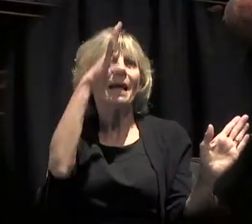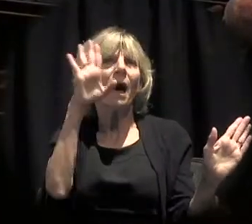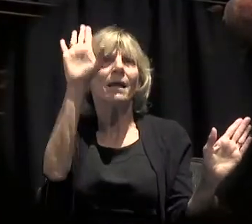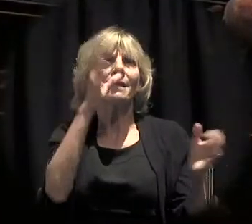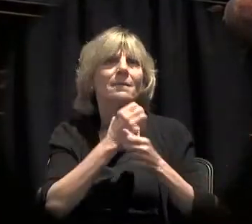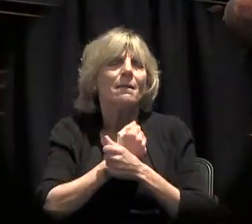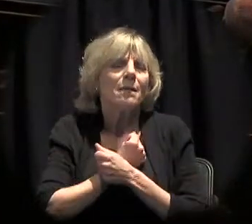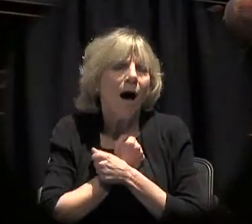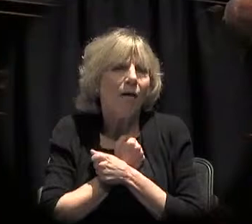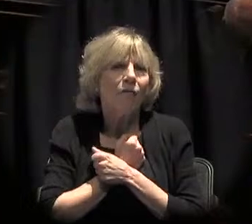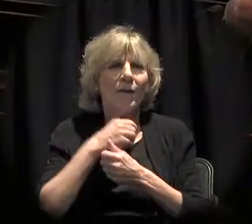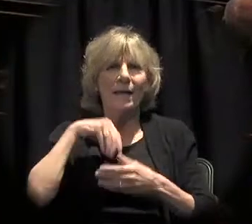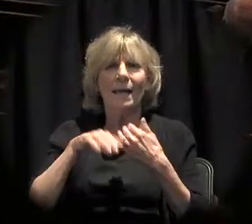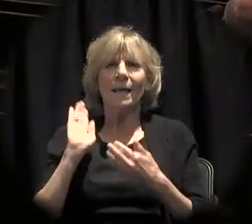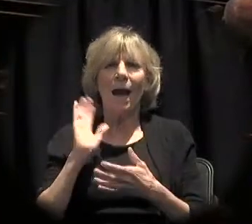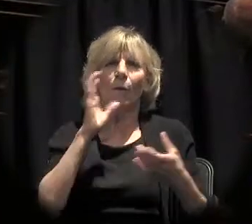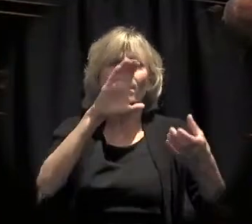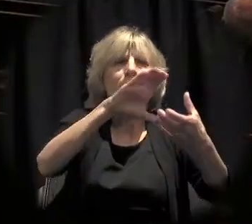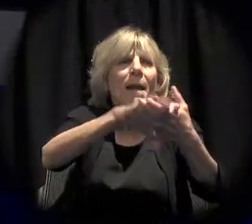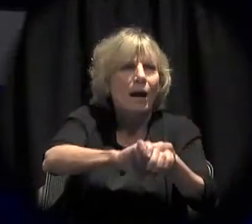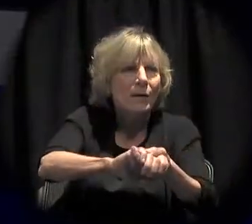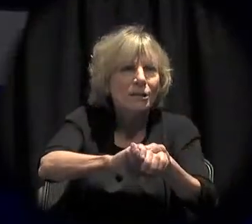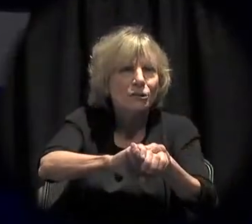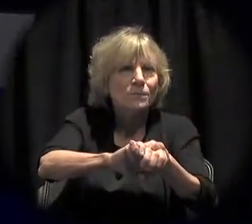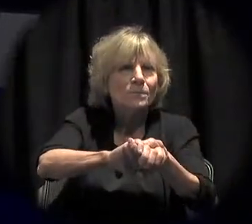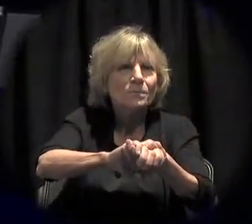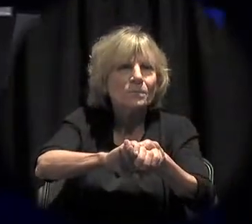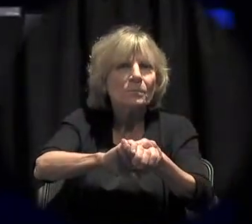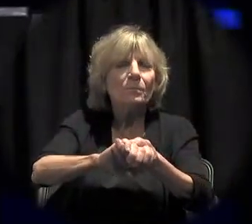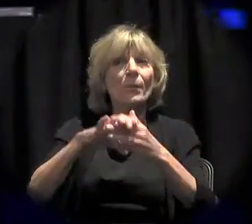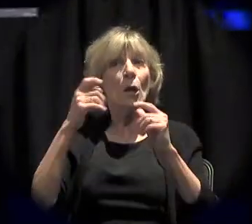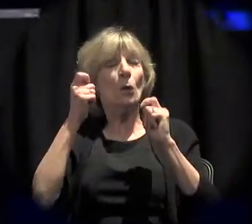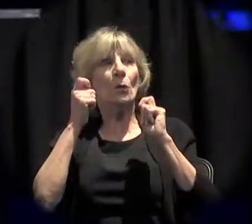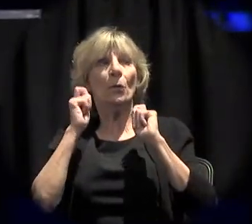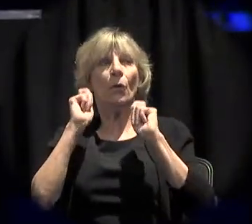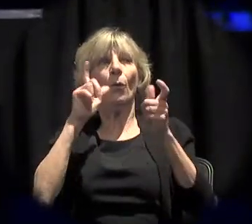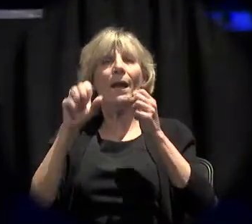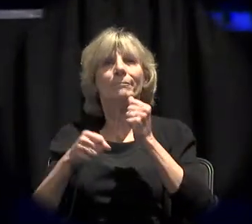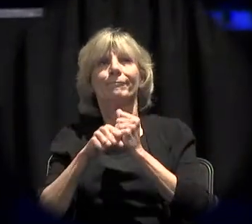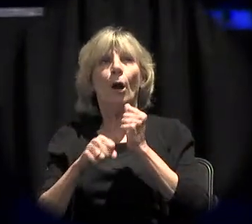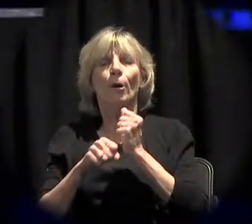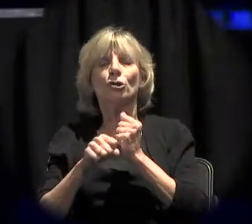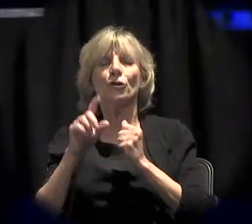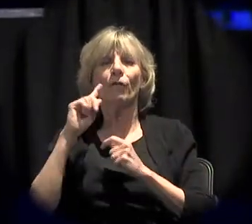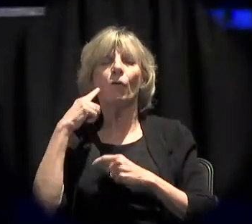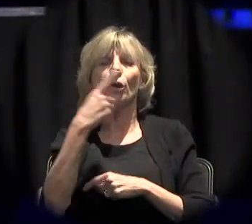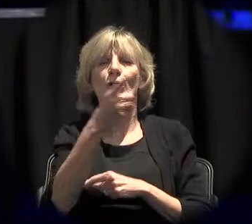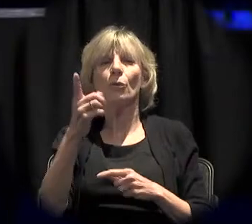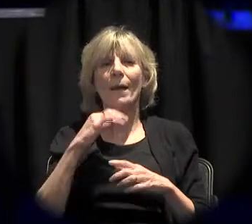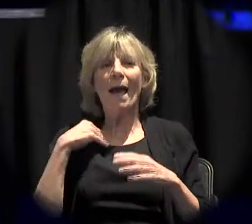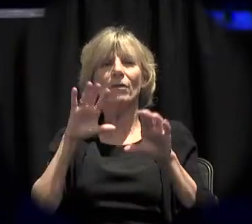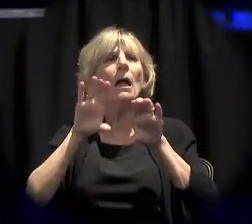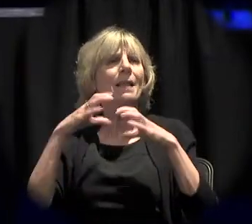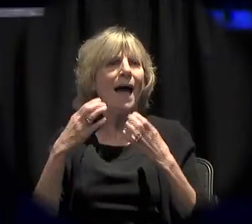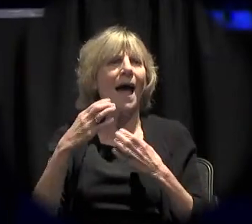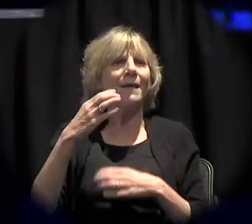that. Just a quick commercial. We've got a new group of marriage builders starting on September 11th. And if you're engaged or newly married or you